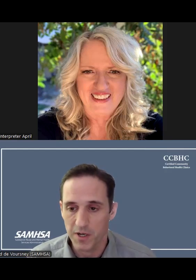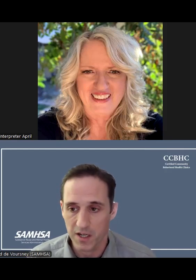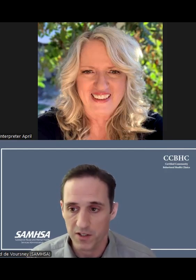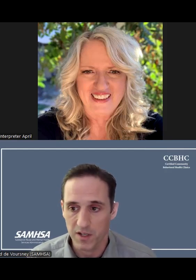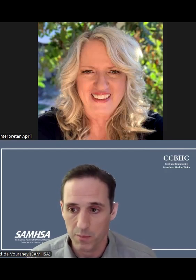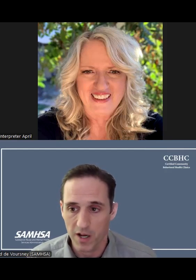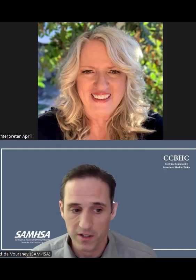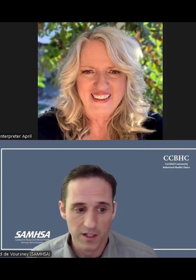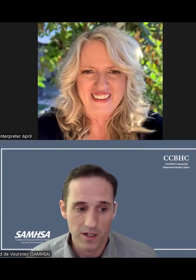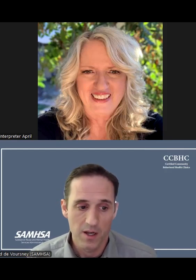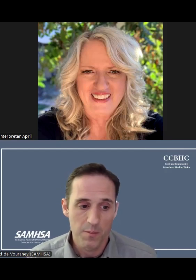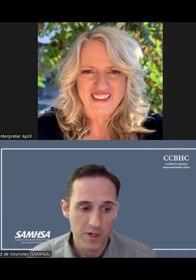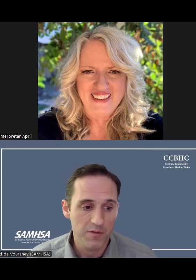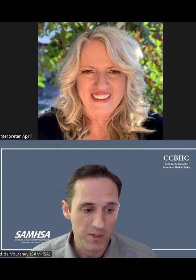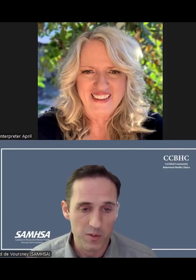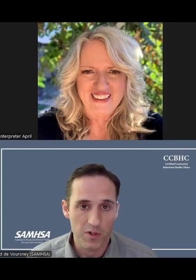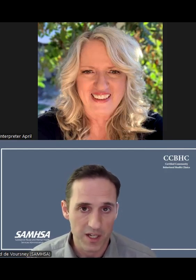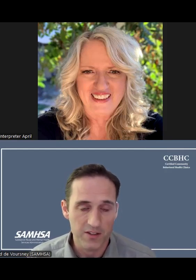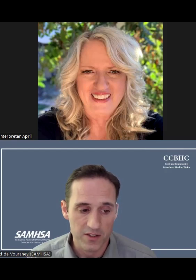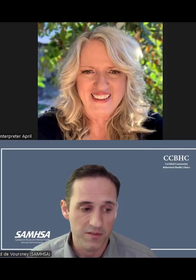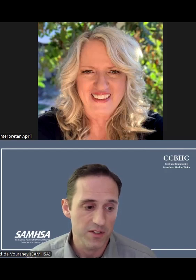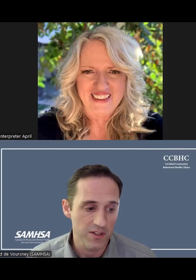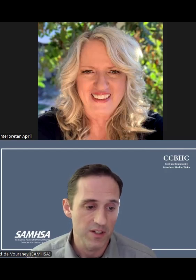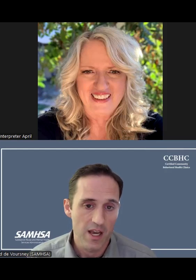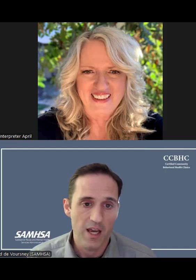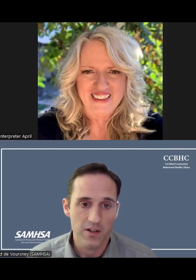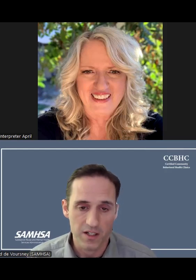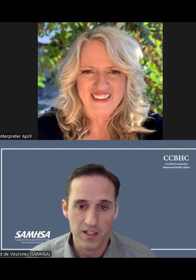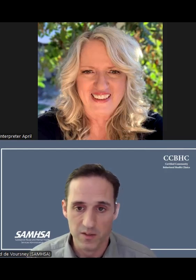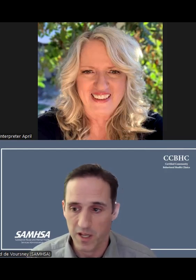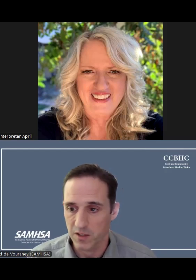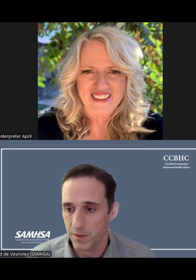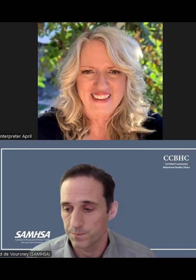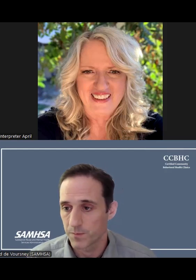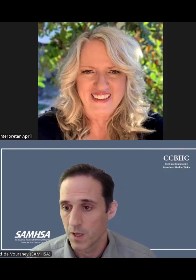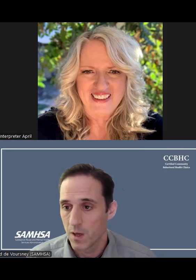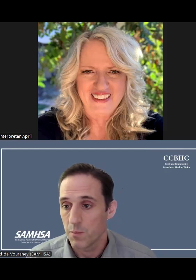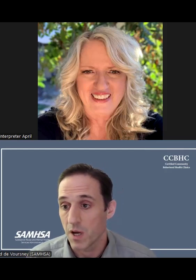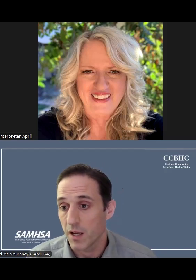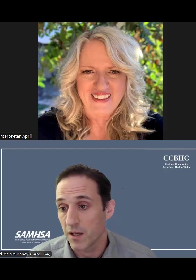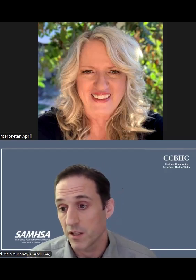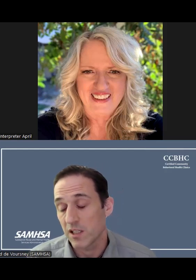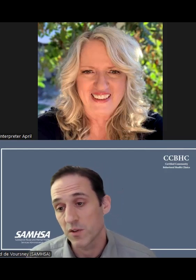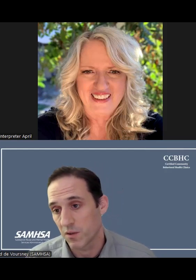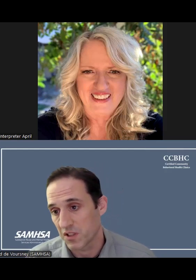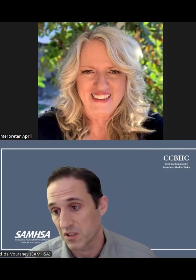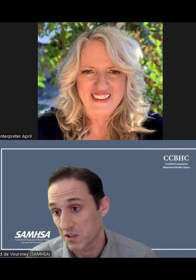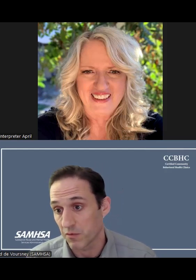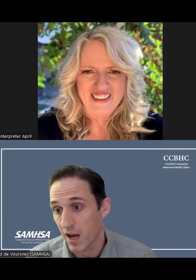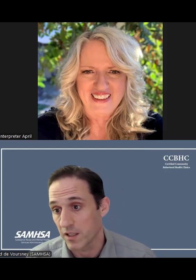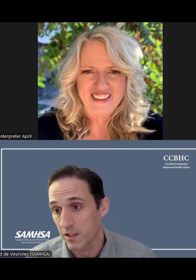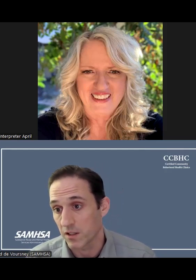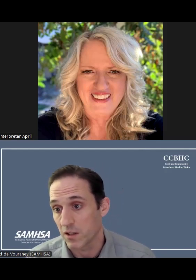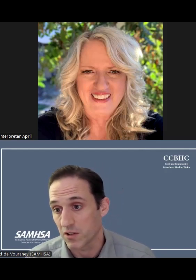outpatient primary care screening and monitoring, peer family support and counselor services, and targeted case management. Beyond, and each of those services